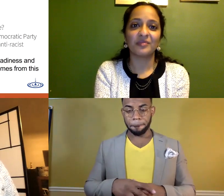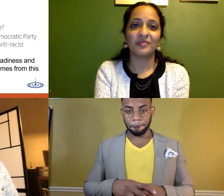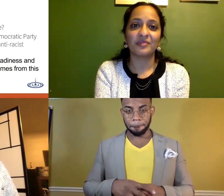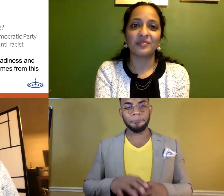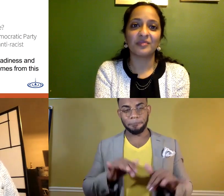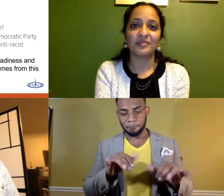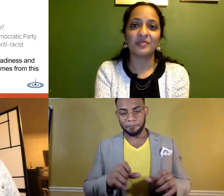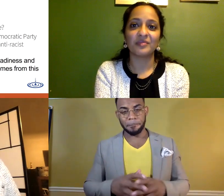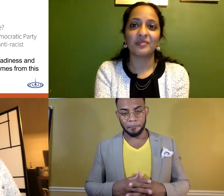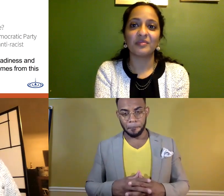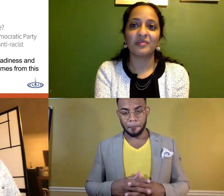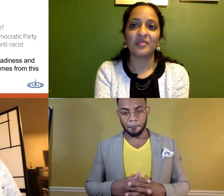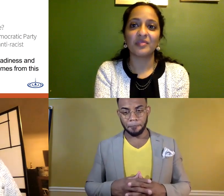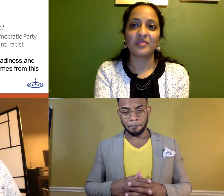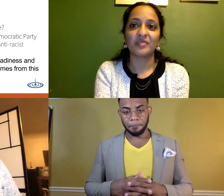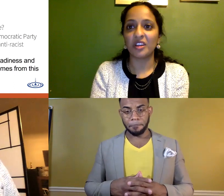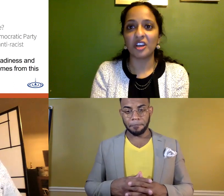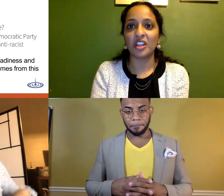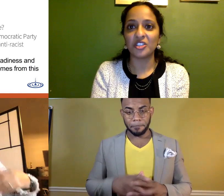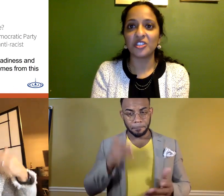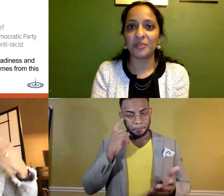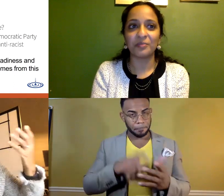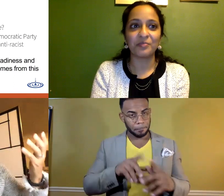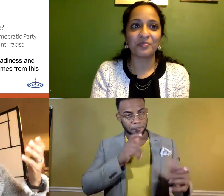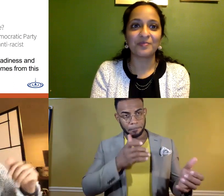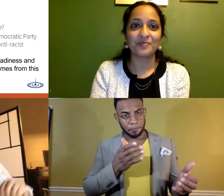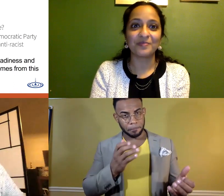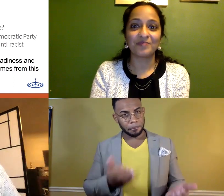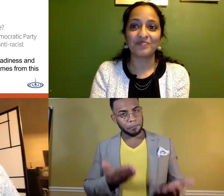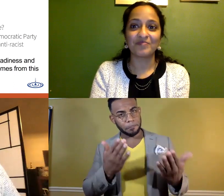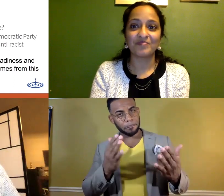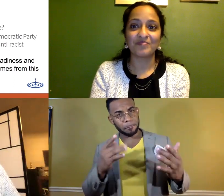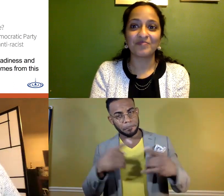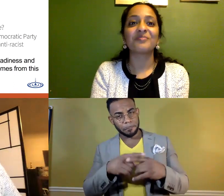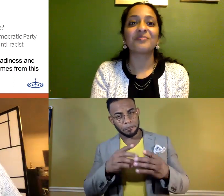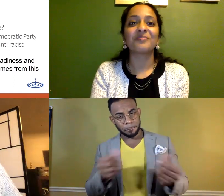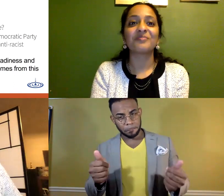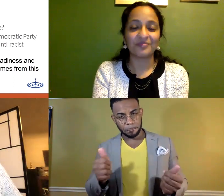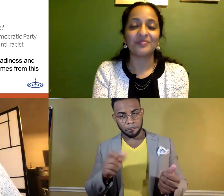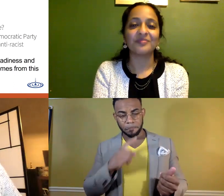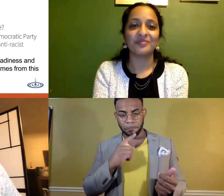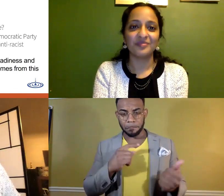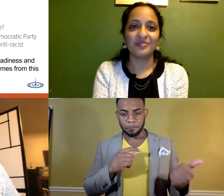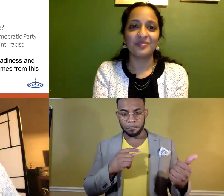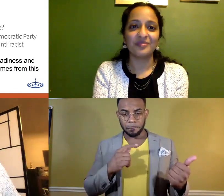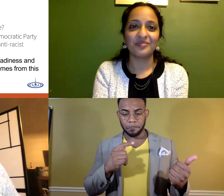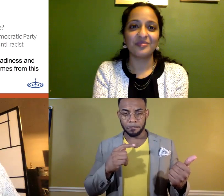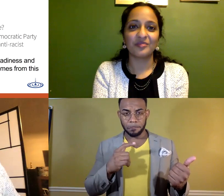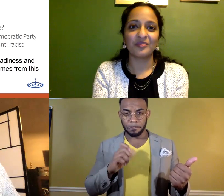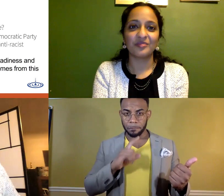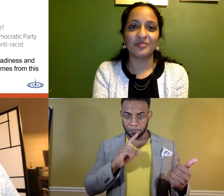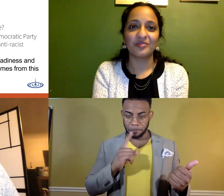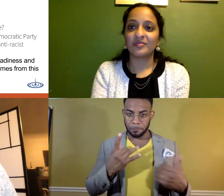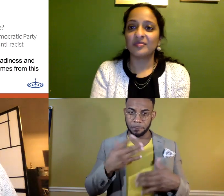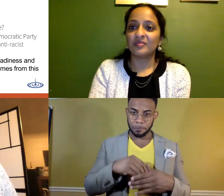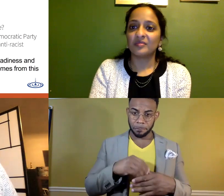Yes. And I'm noticing Sharon. people are bringing up conflict resolution. There's a lot. This is part